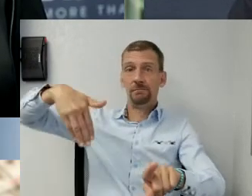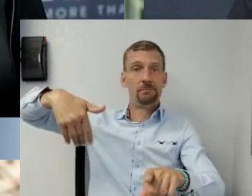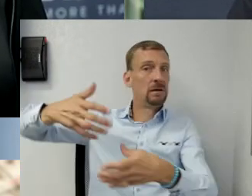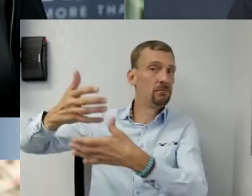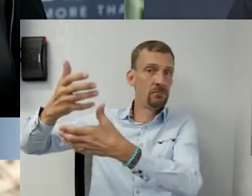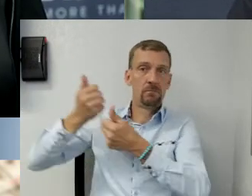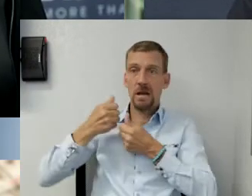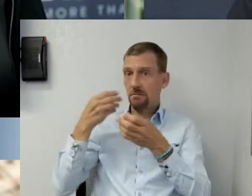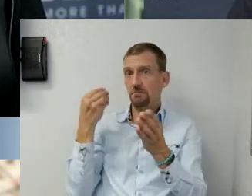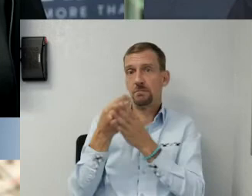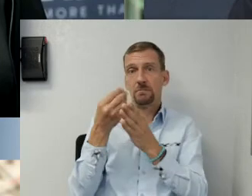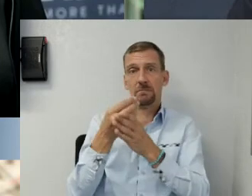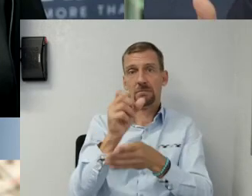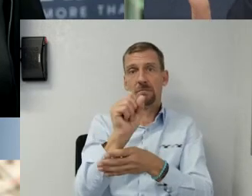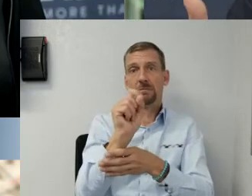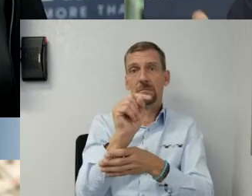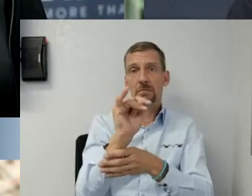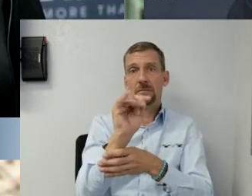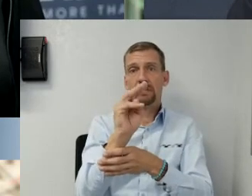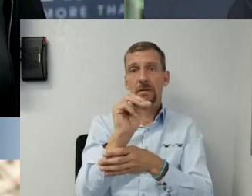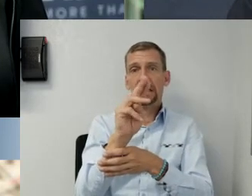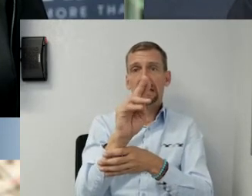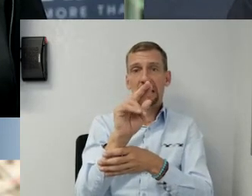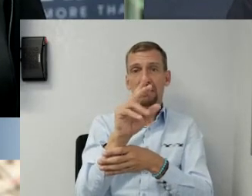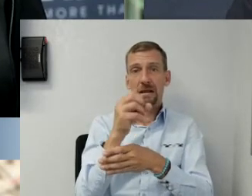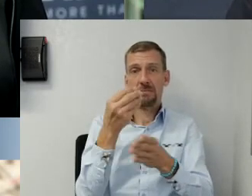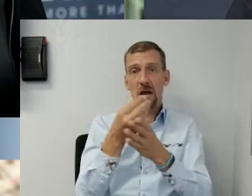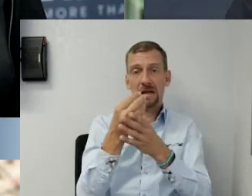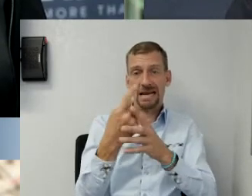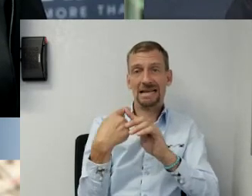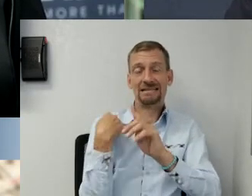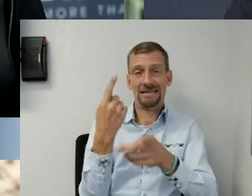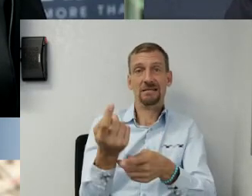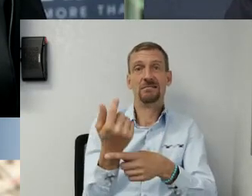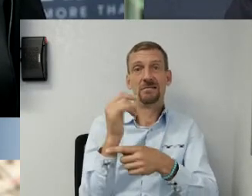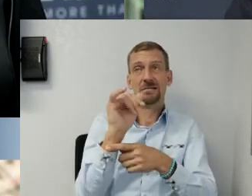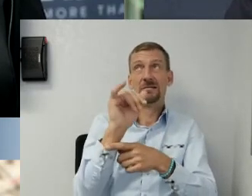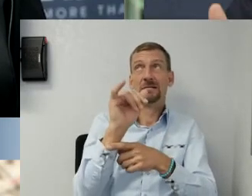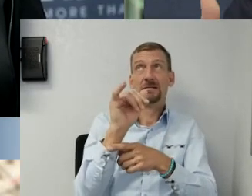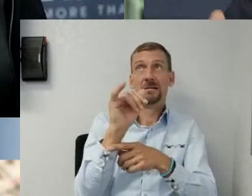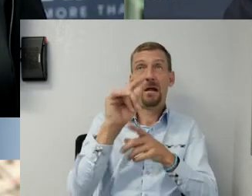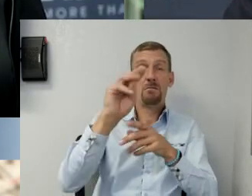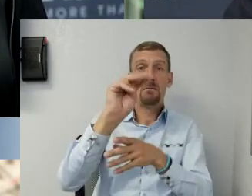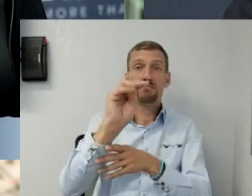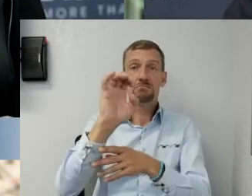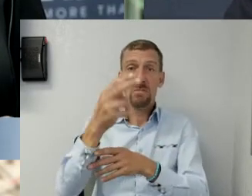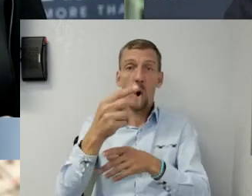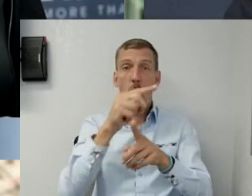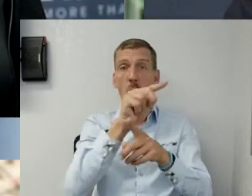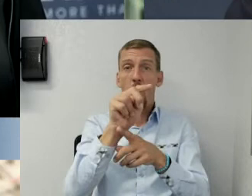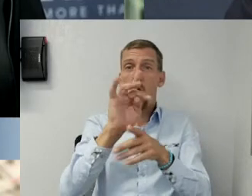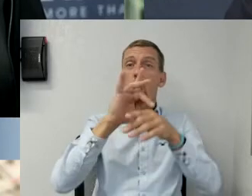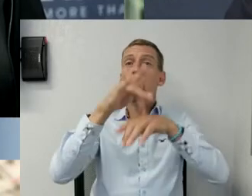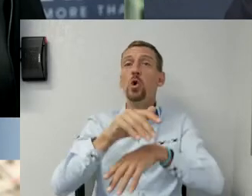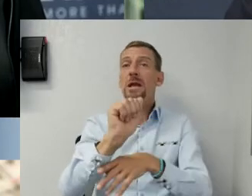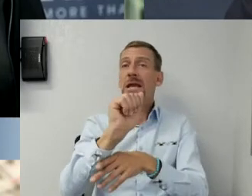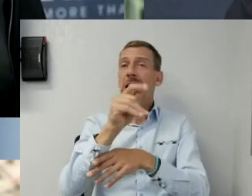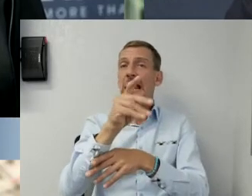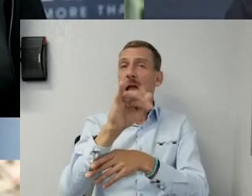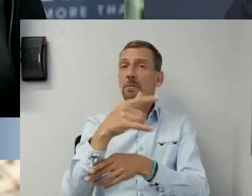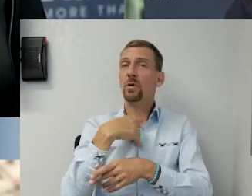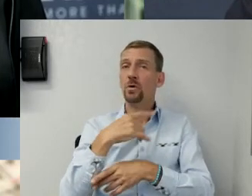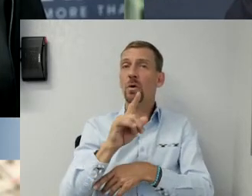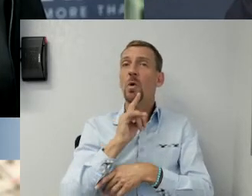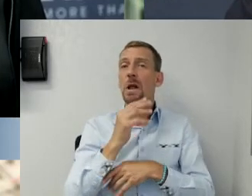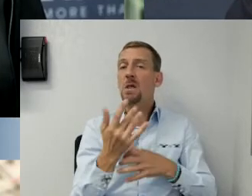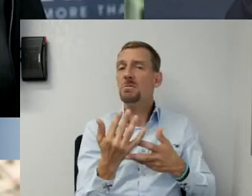any stimulus money since that early distribution back in March or early April. So we're kind of hanging